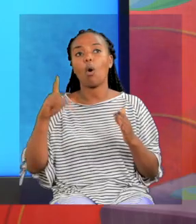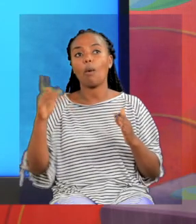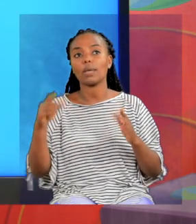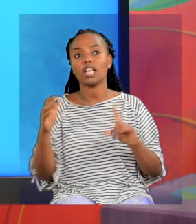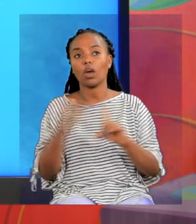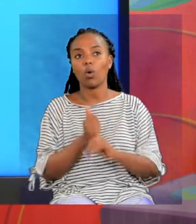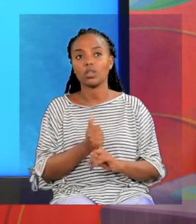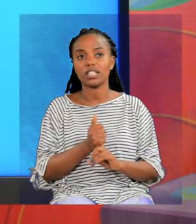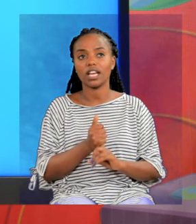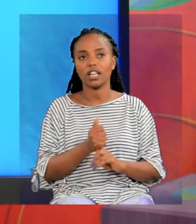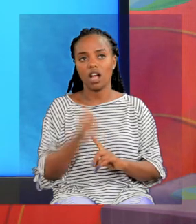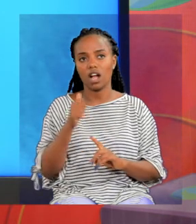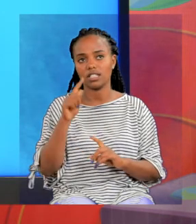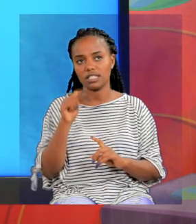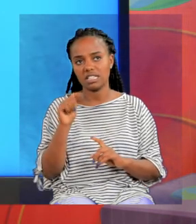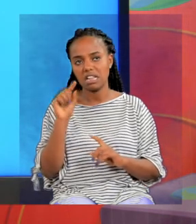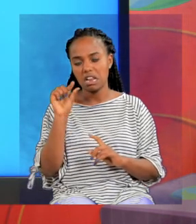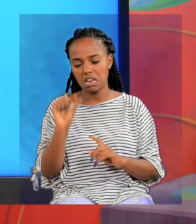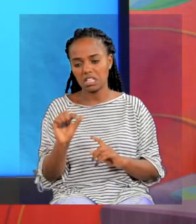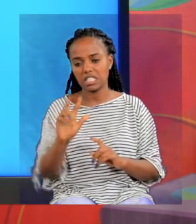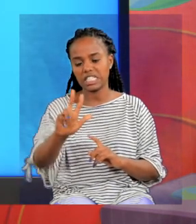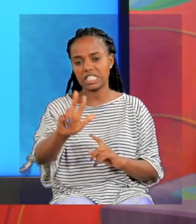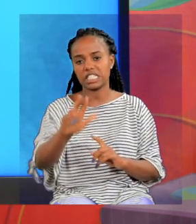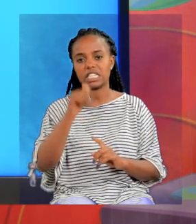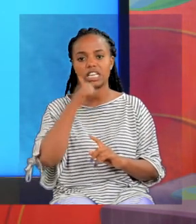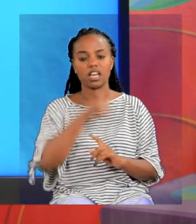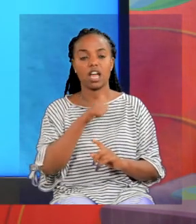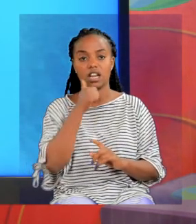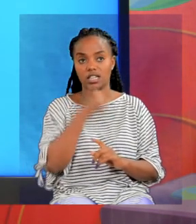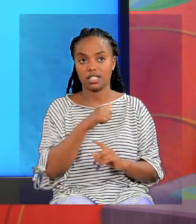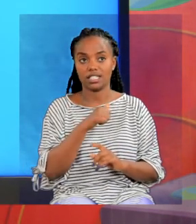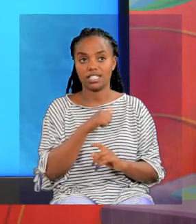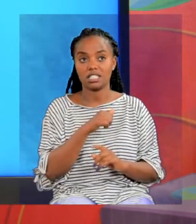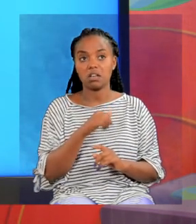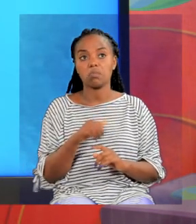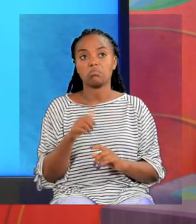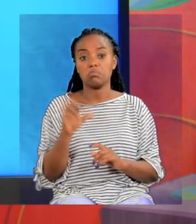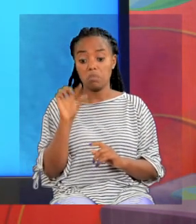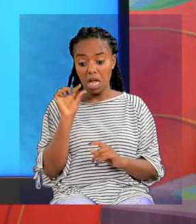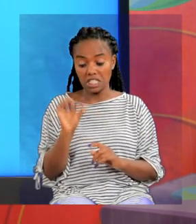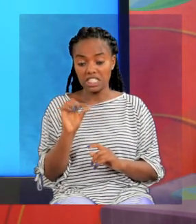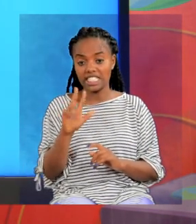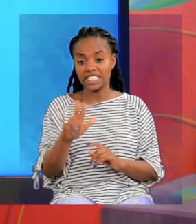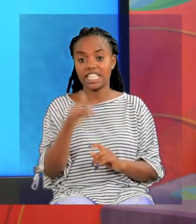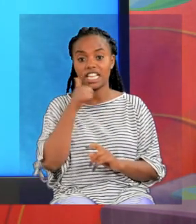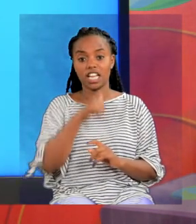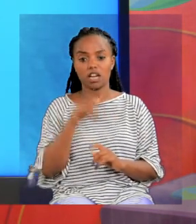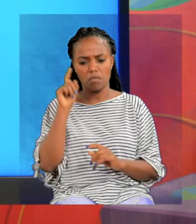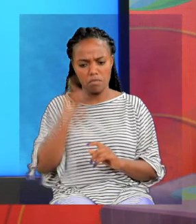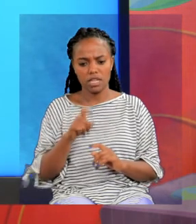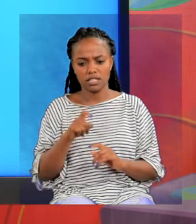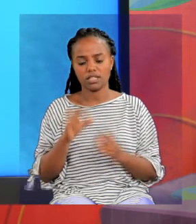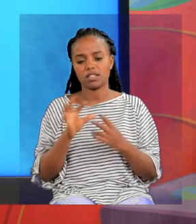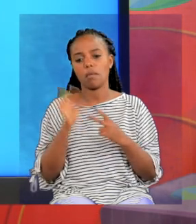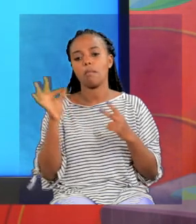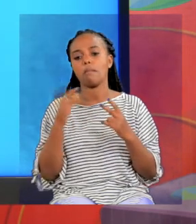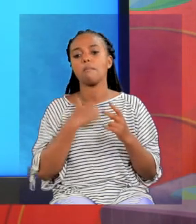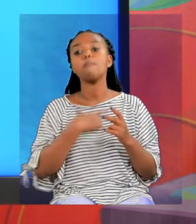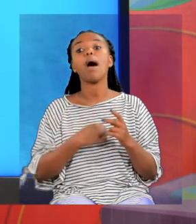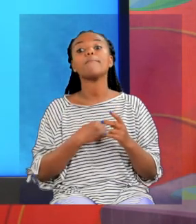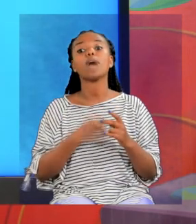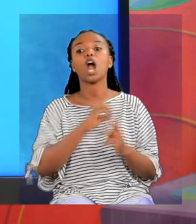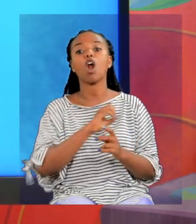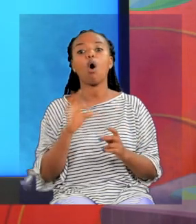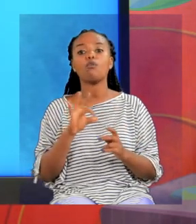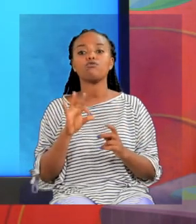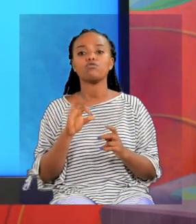least 3 girls? The question says, at least 3 girls must be a member of the committee. This means at